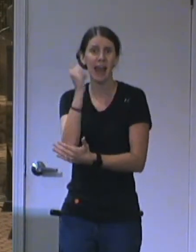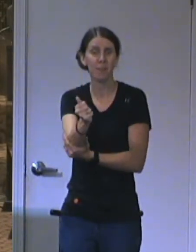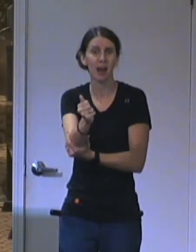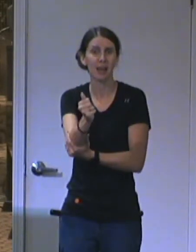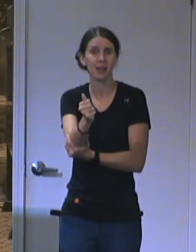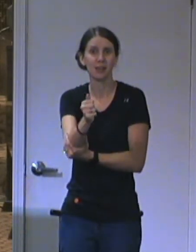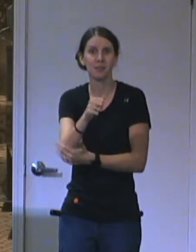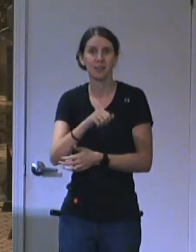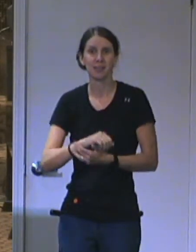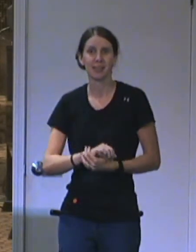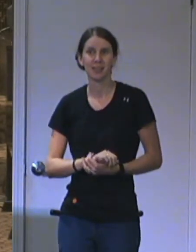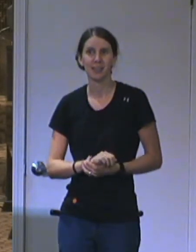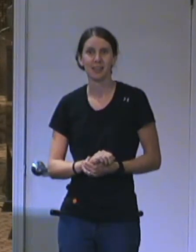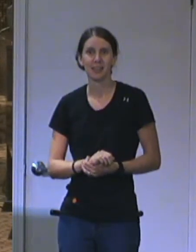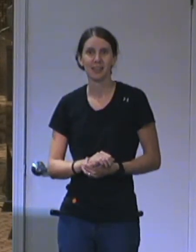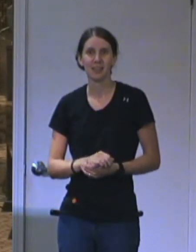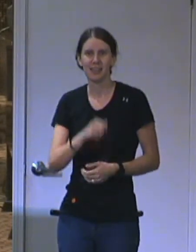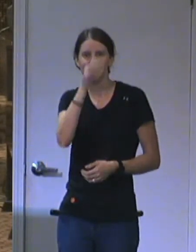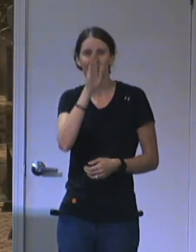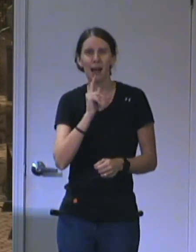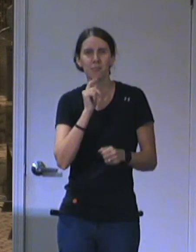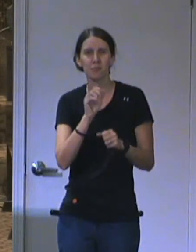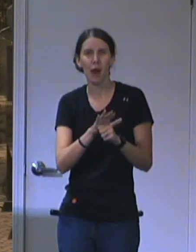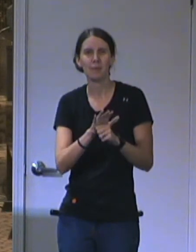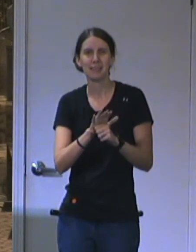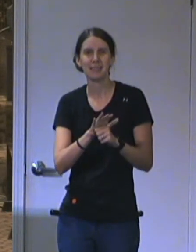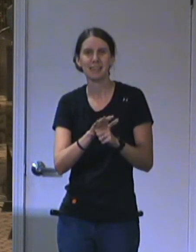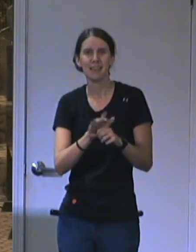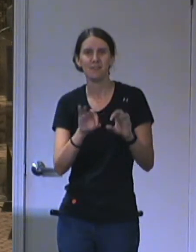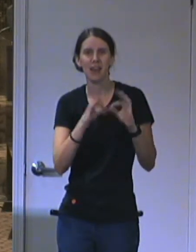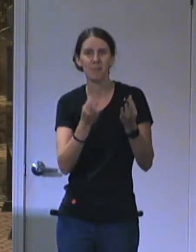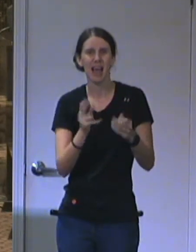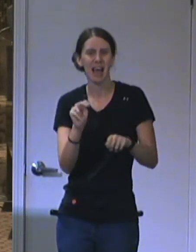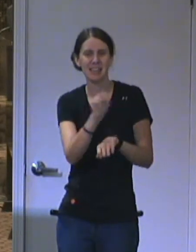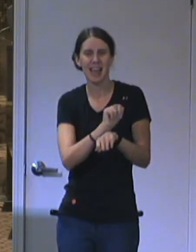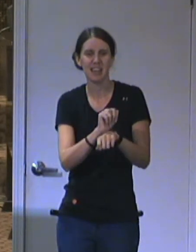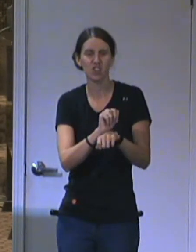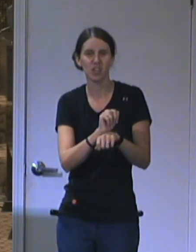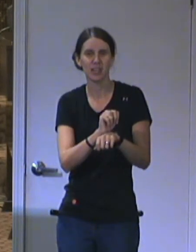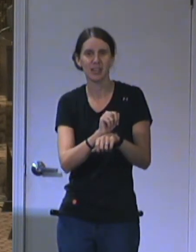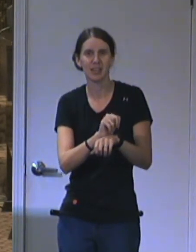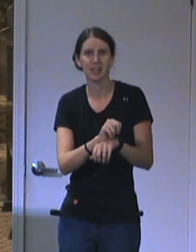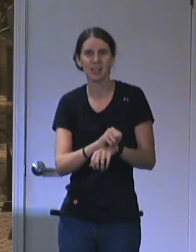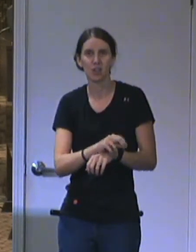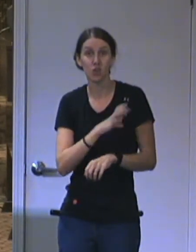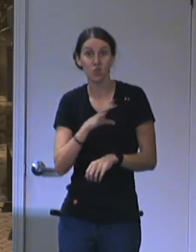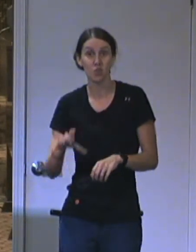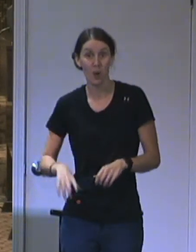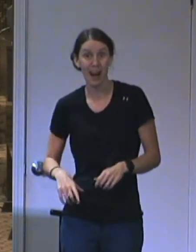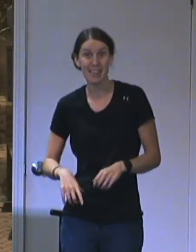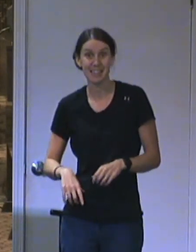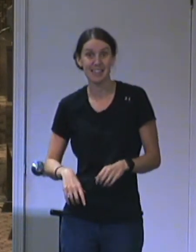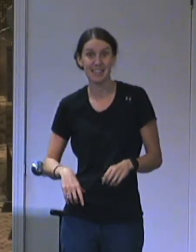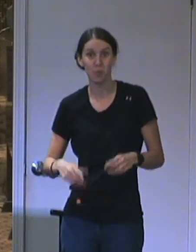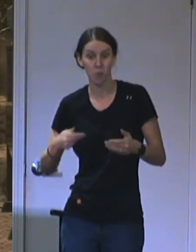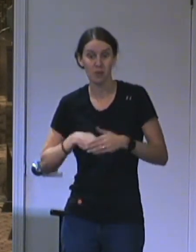the patriarch Abraham, where God promised a nation, the one that Jesus Christ would come